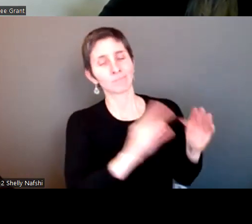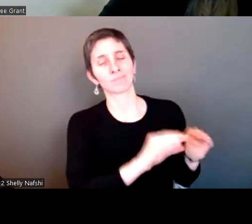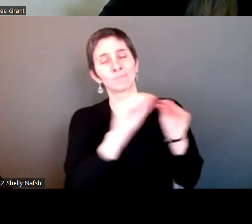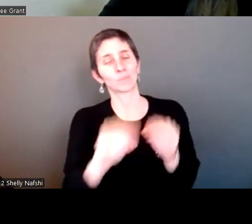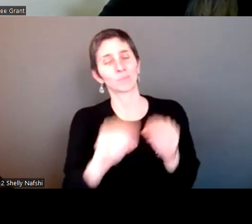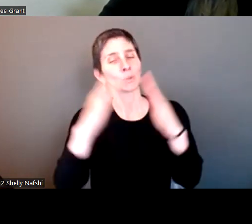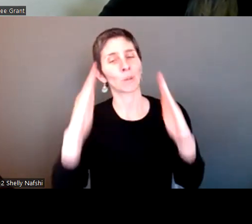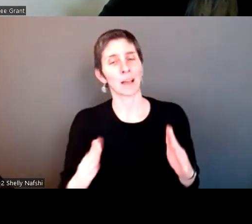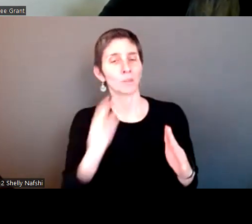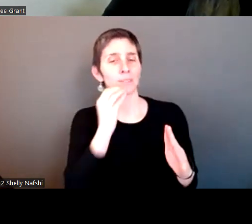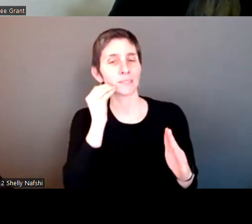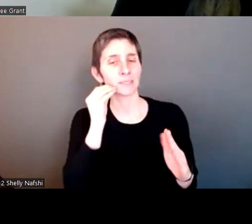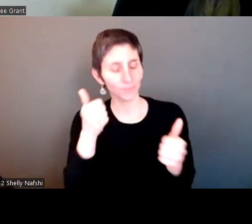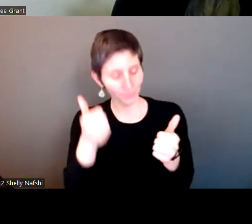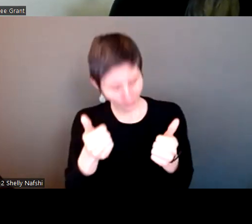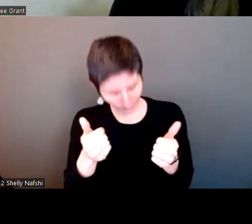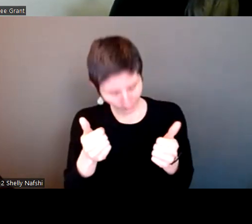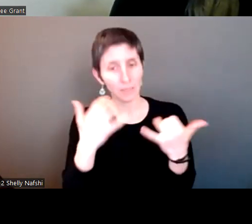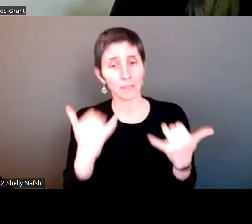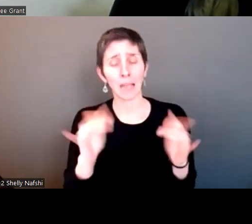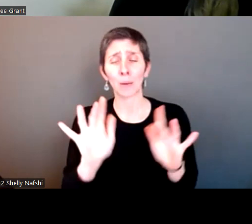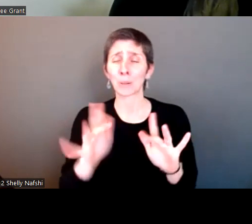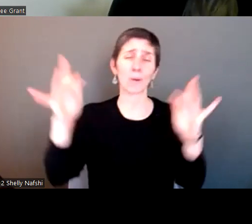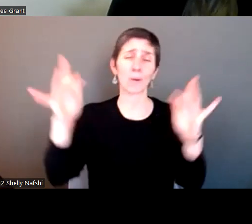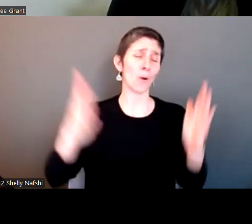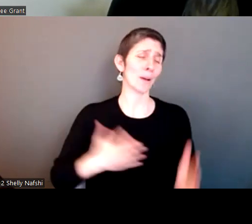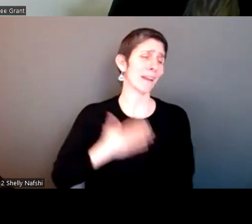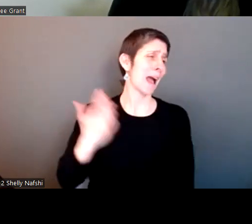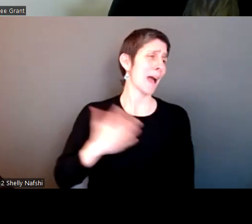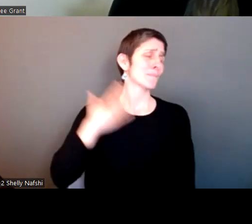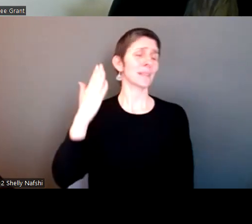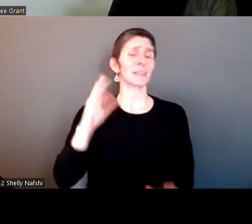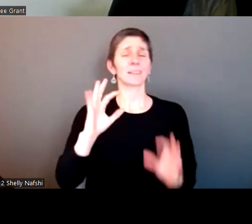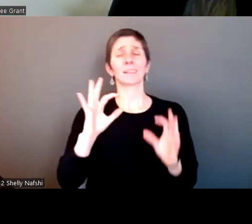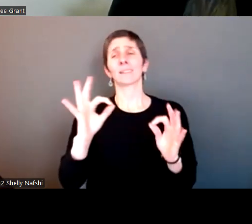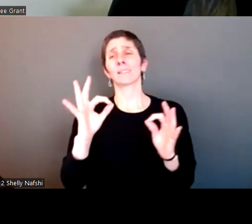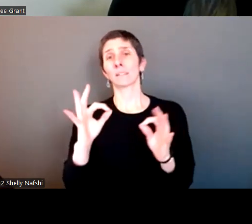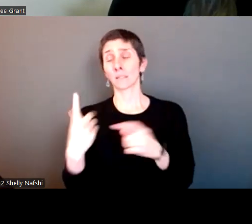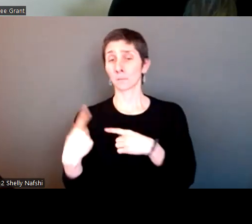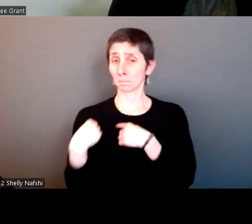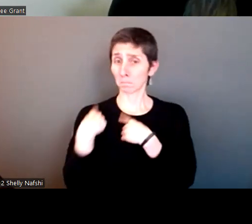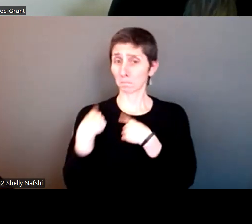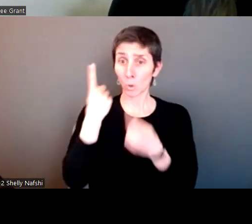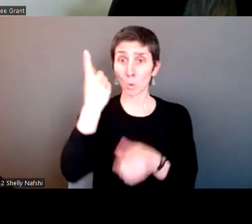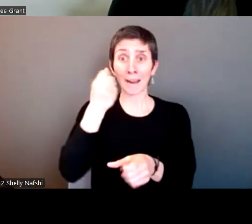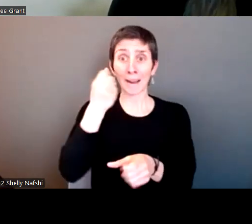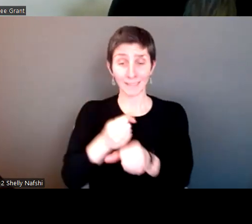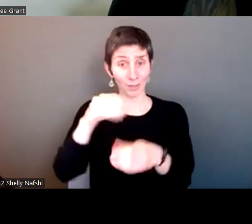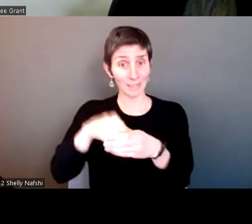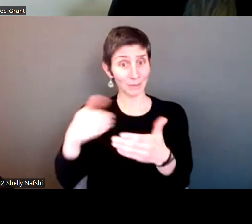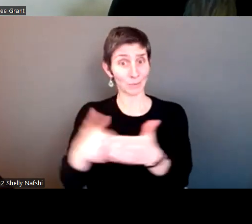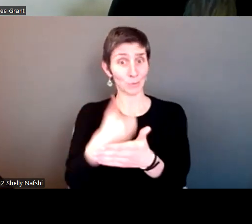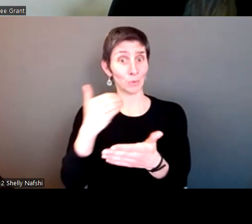And he is glowing, loving life. It's been about a year, and I just can't even